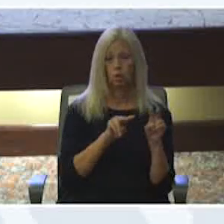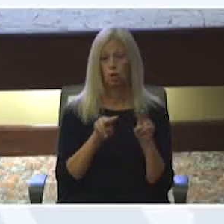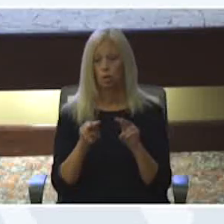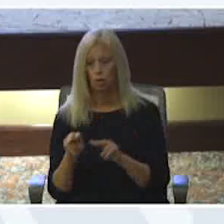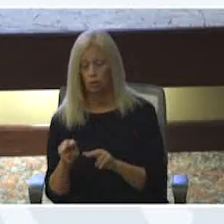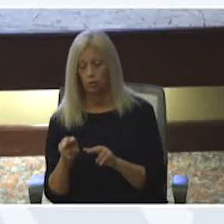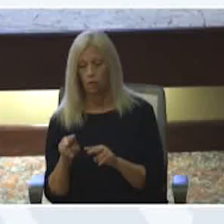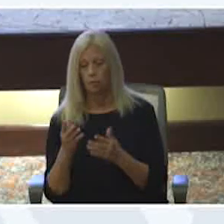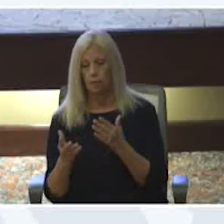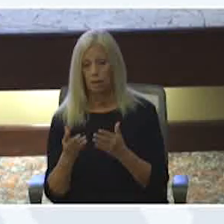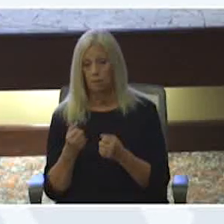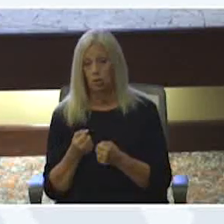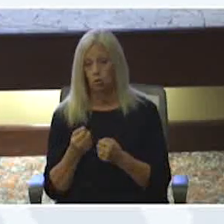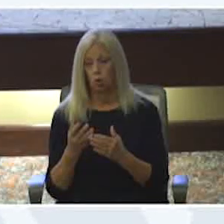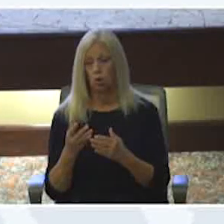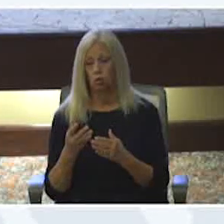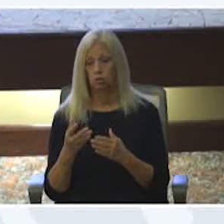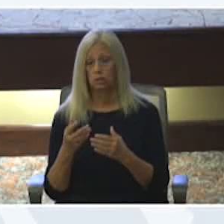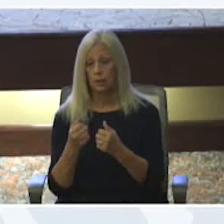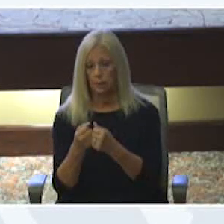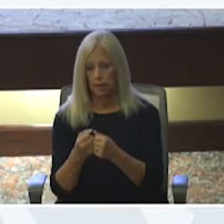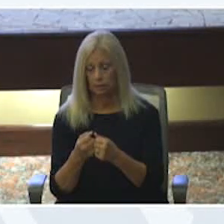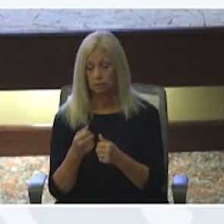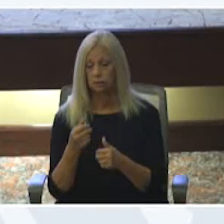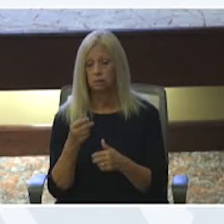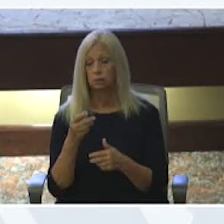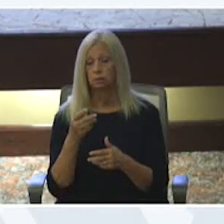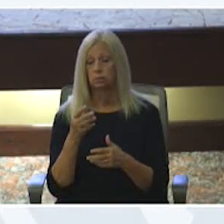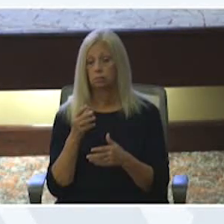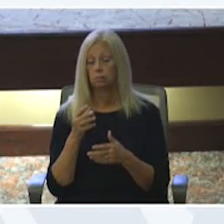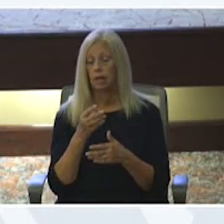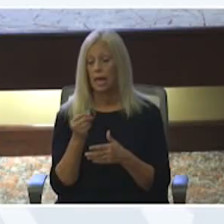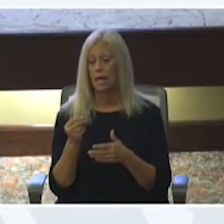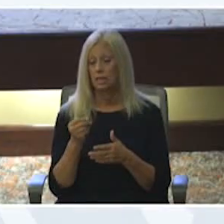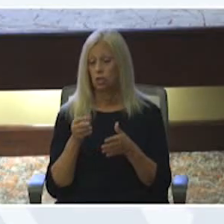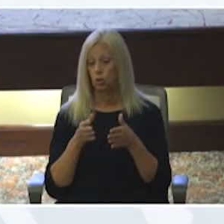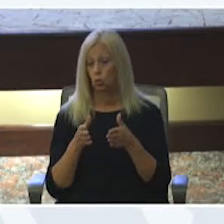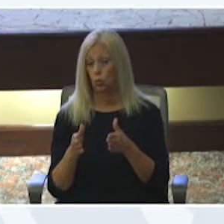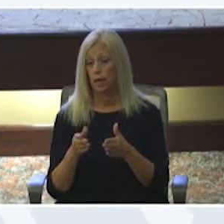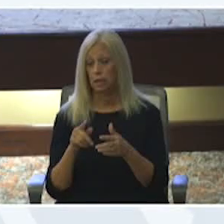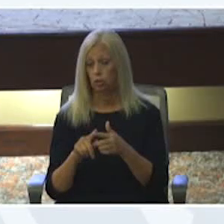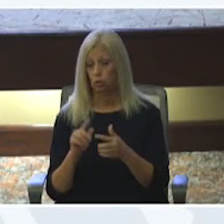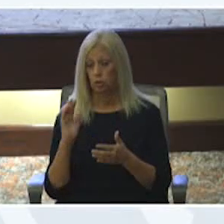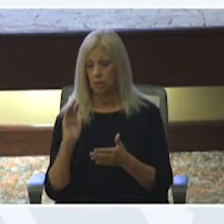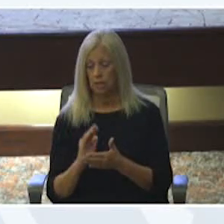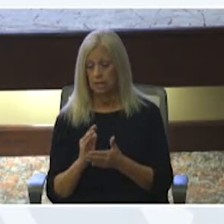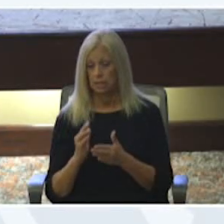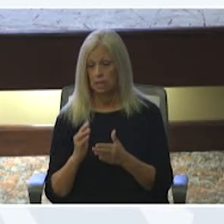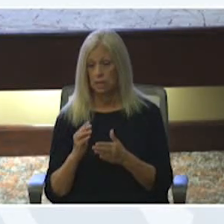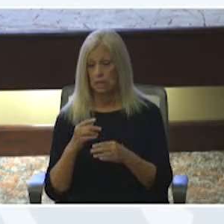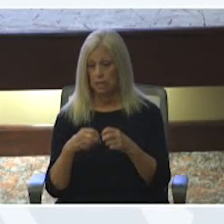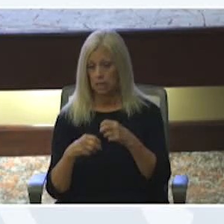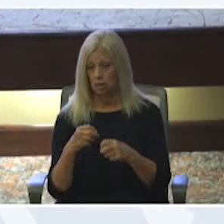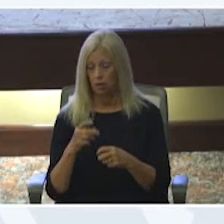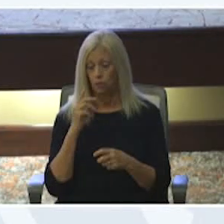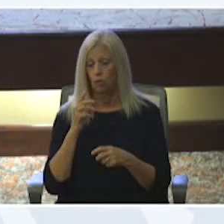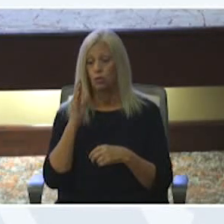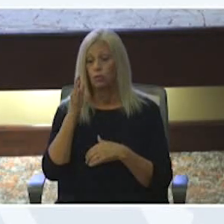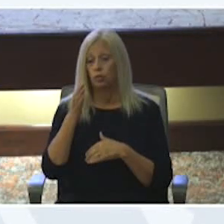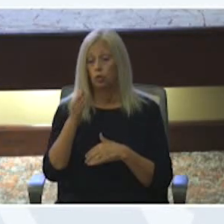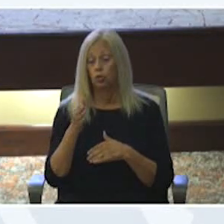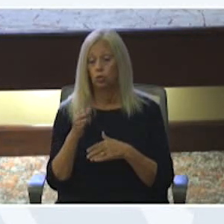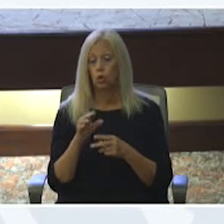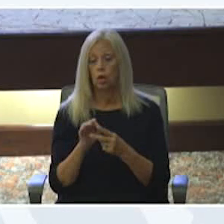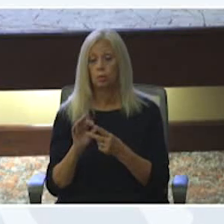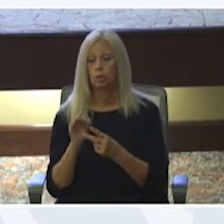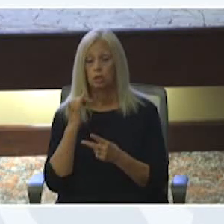impacts, and is there a way to lessen that and provide it for a future option, say if the